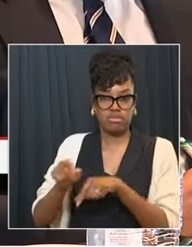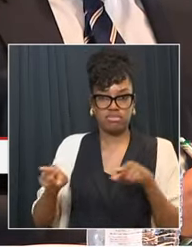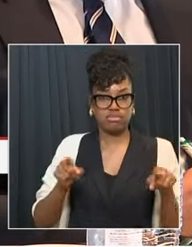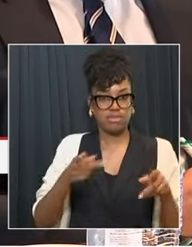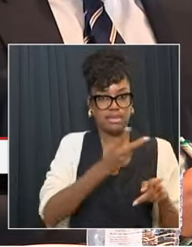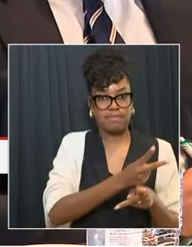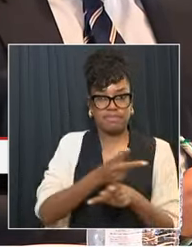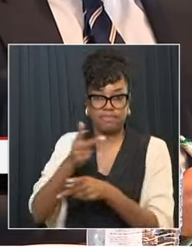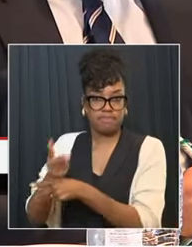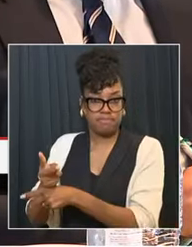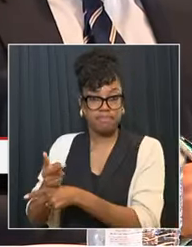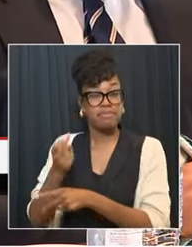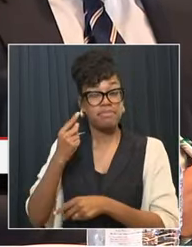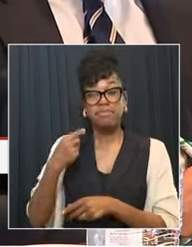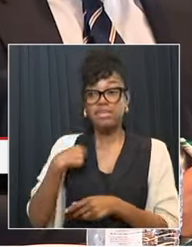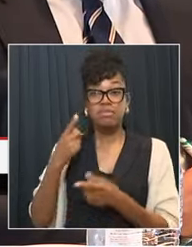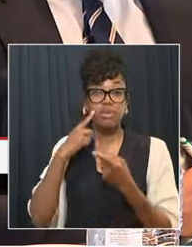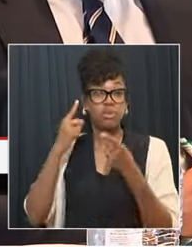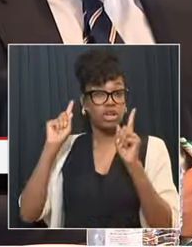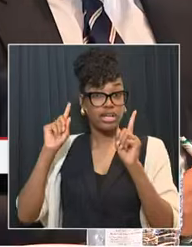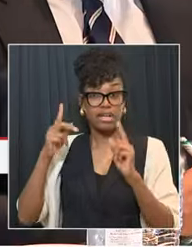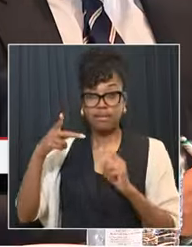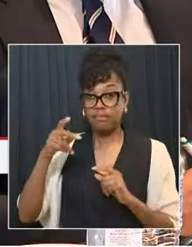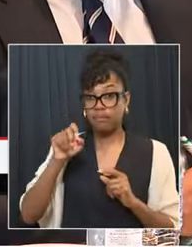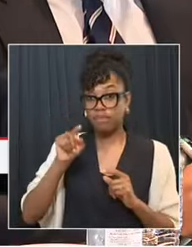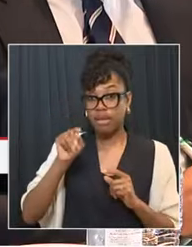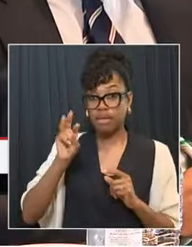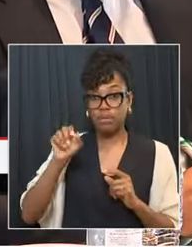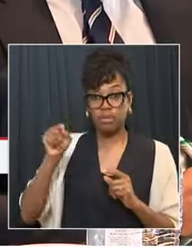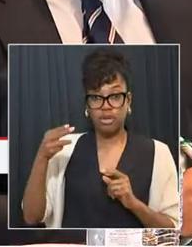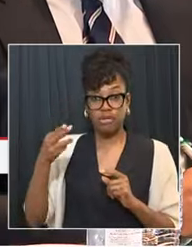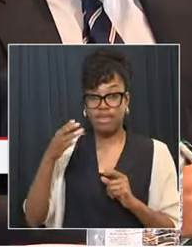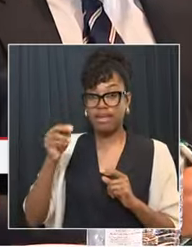in our Petworth and Kennedy Street neighborhoods.